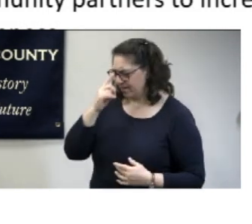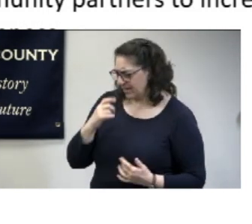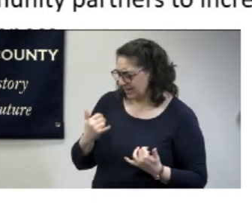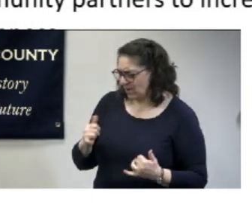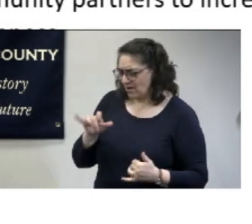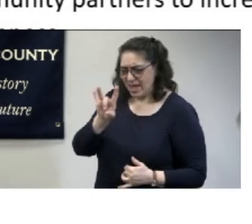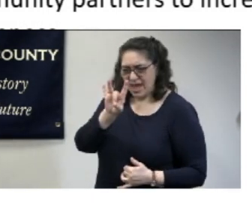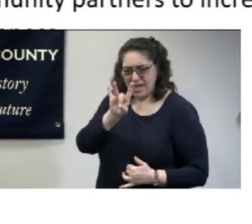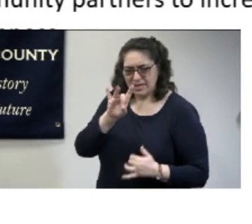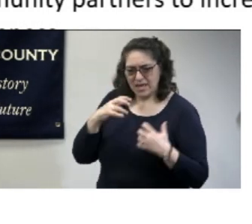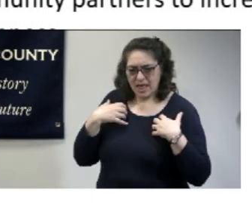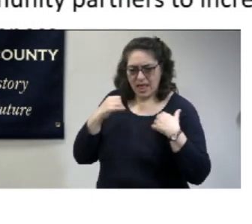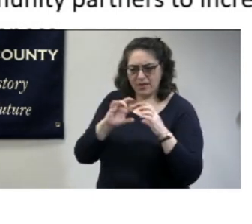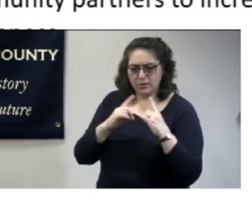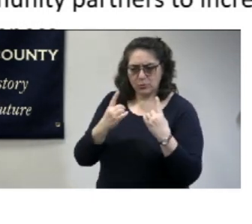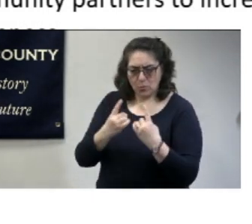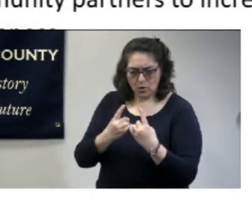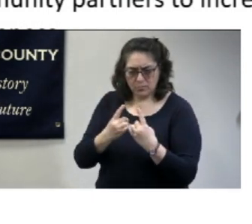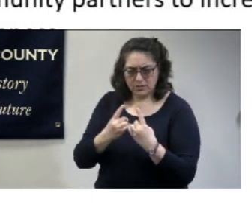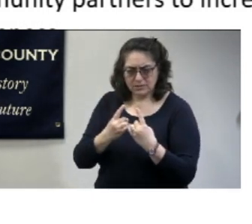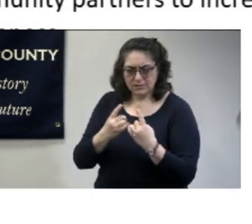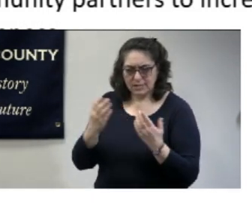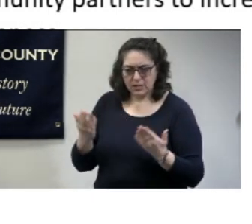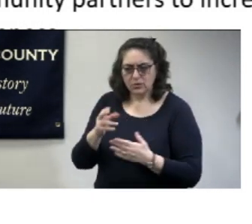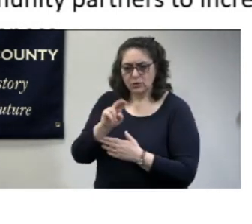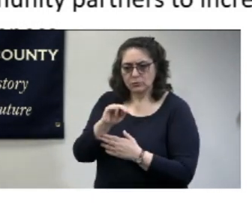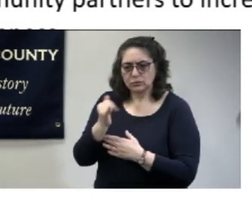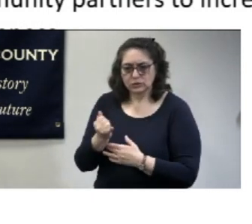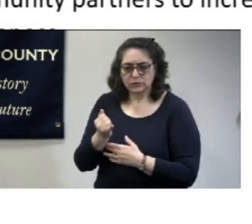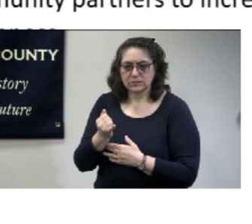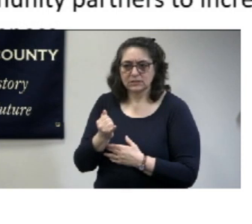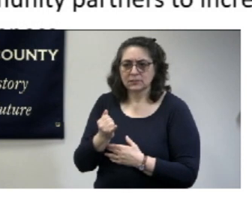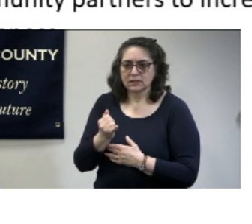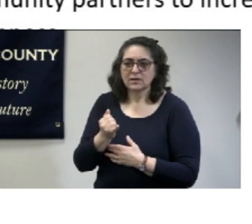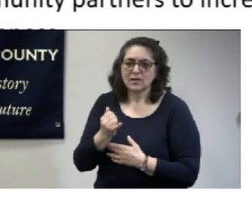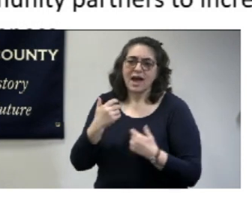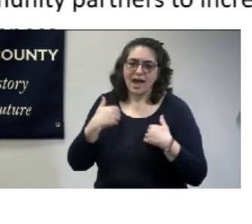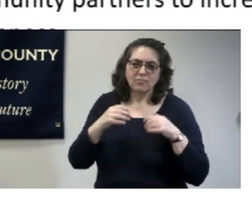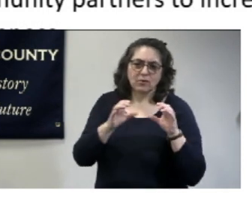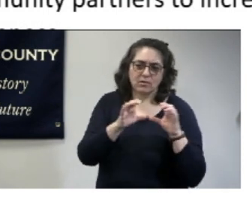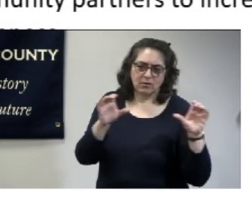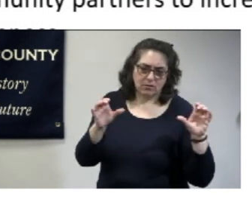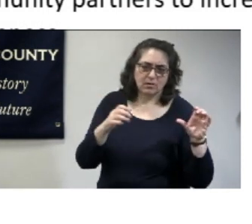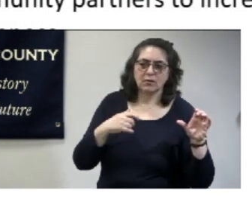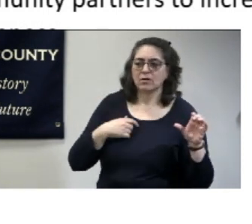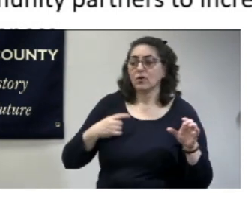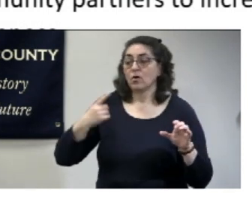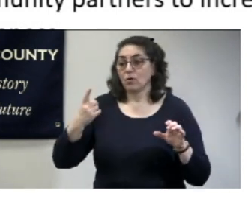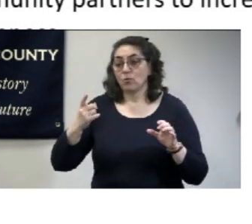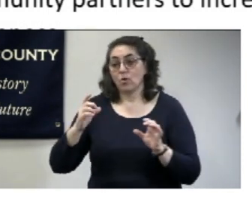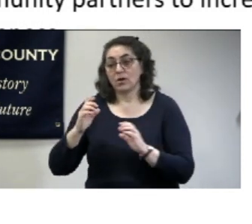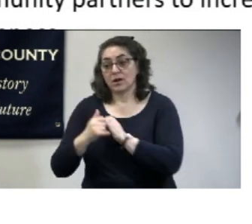health departments in New Jersey are accredited, 1 county. And that last year,